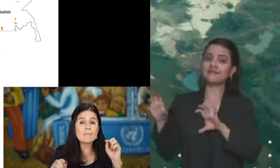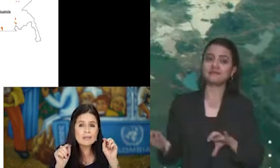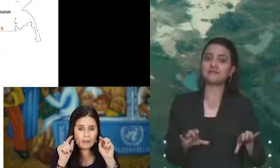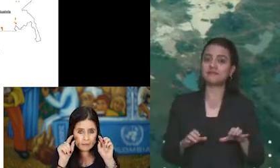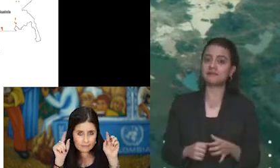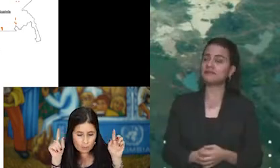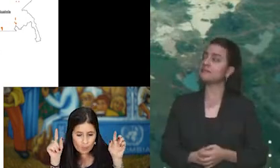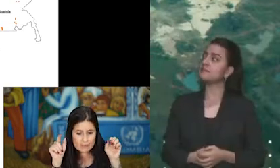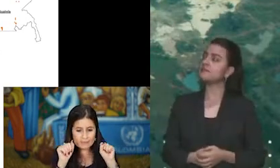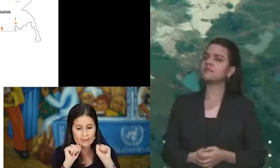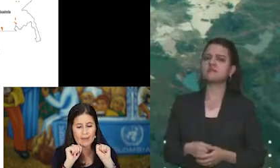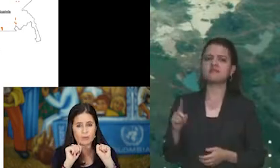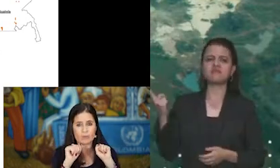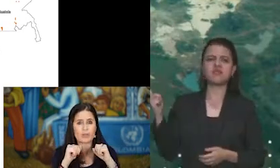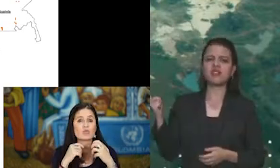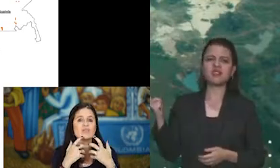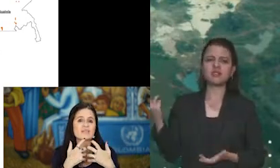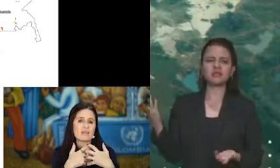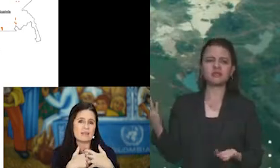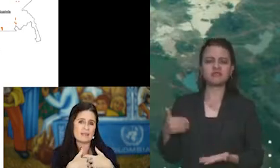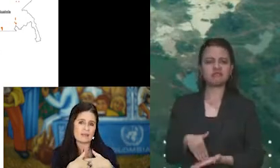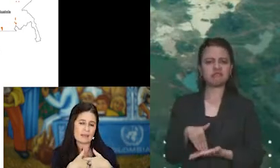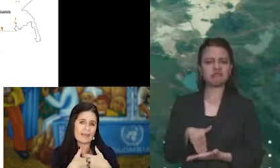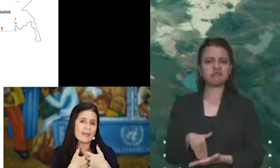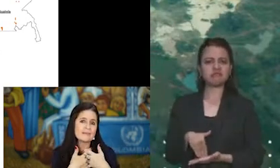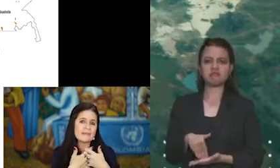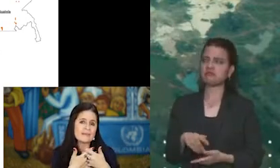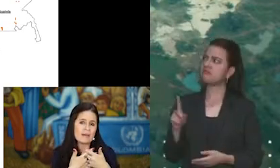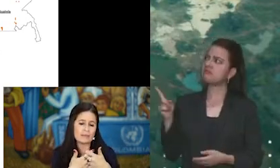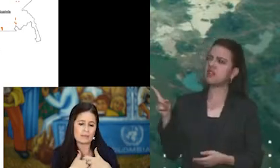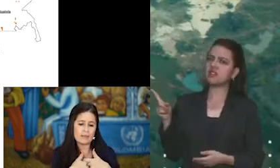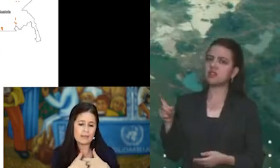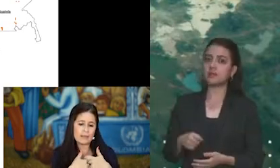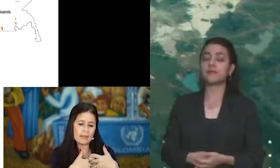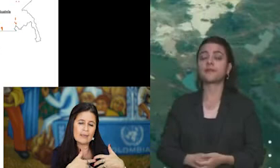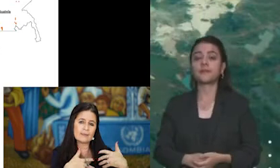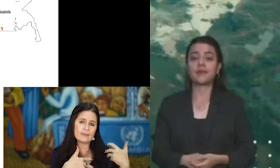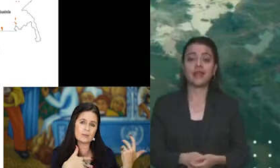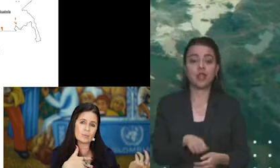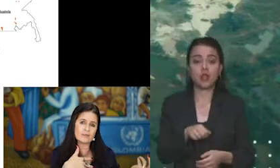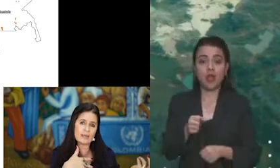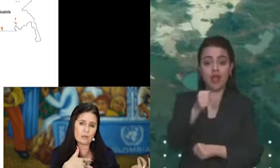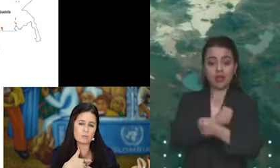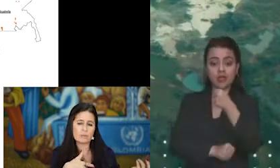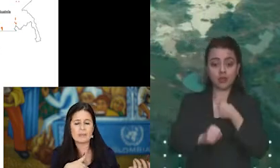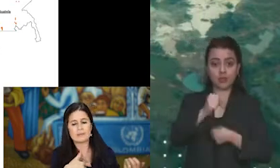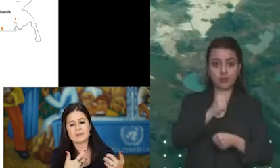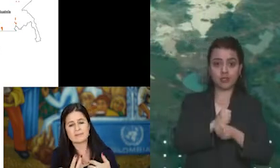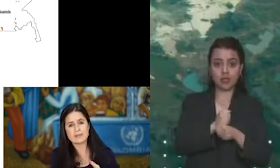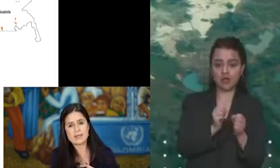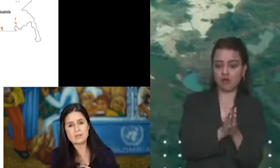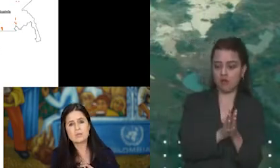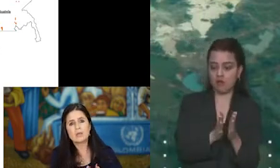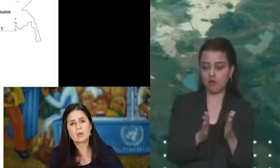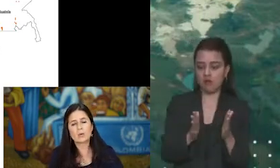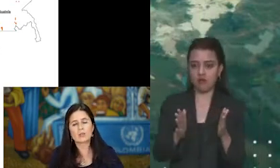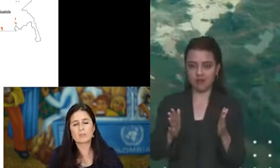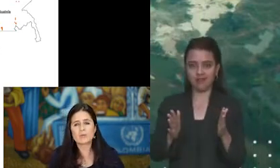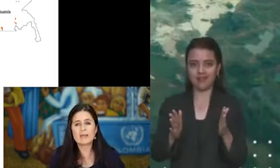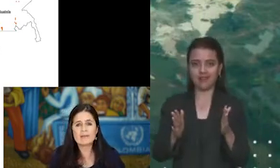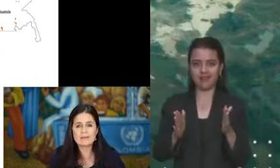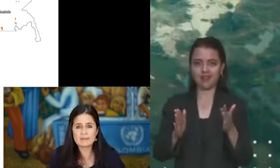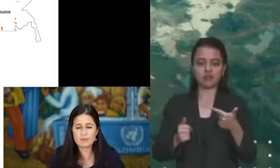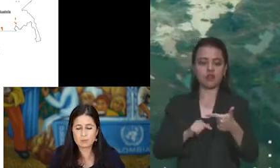first change dynamic, because it states stability. Stability is that within 2020 and this year means that